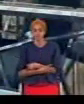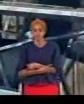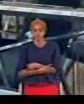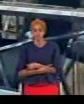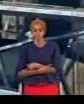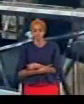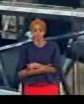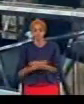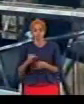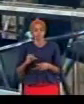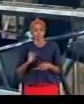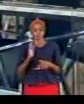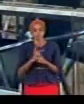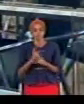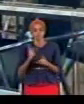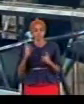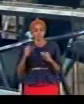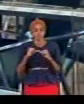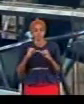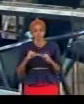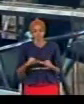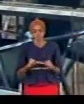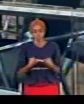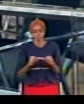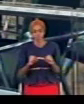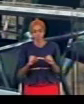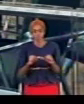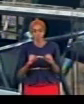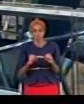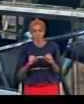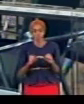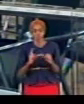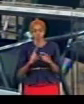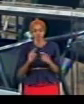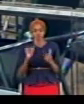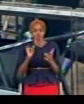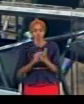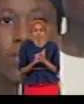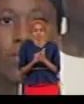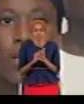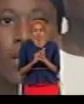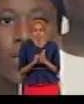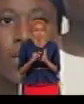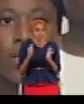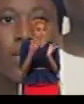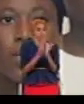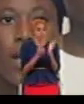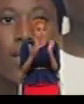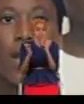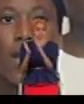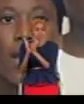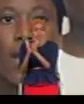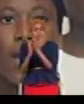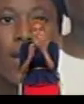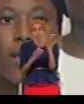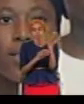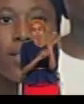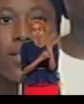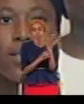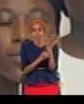someday. Oh, well, I'll keep holding on. Yes, to that. Yes, yes.